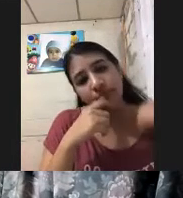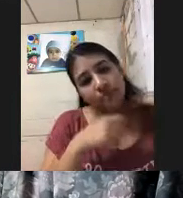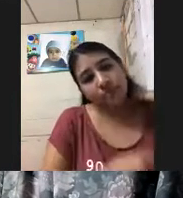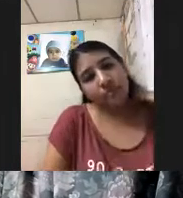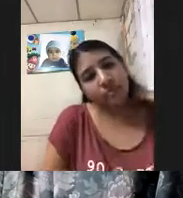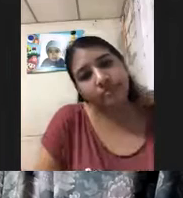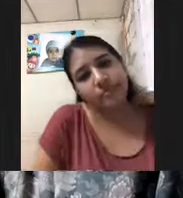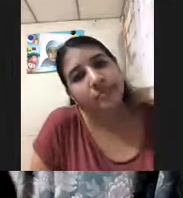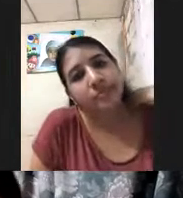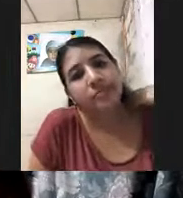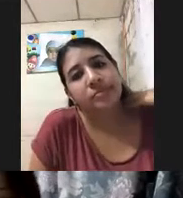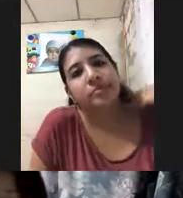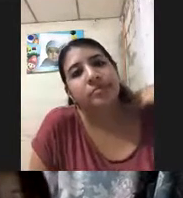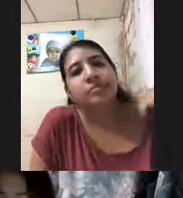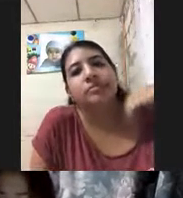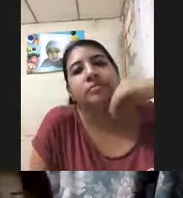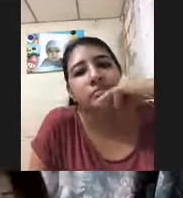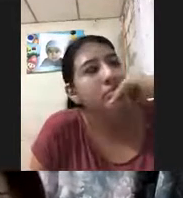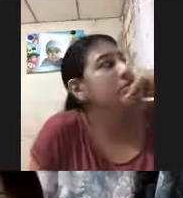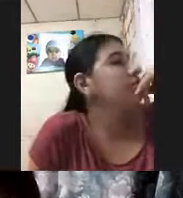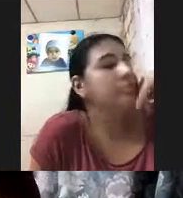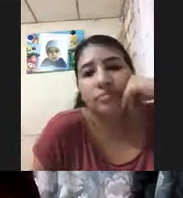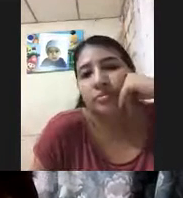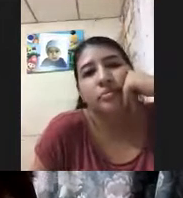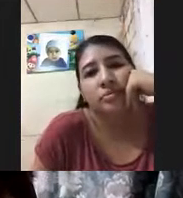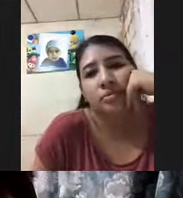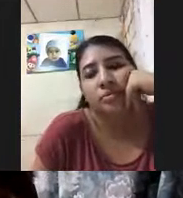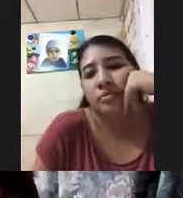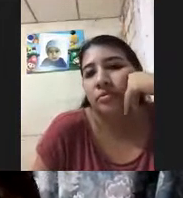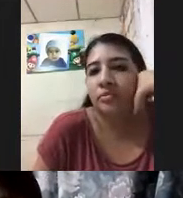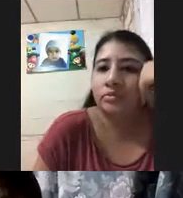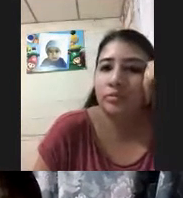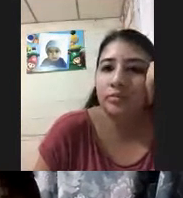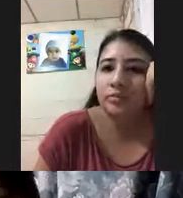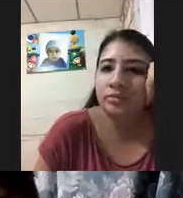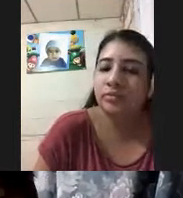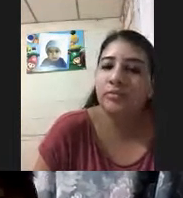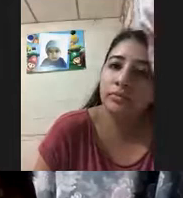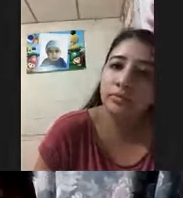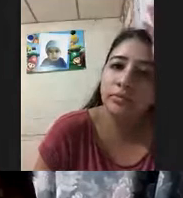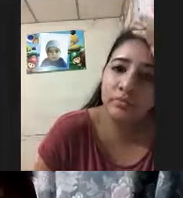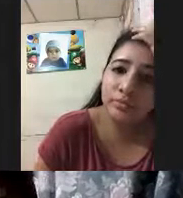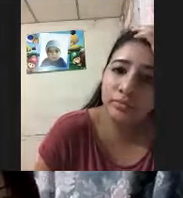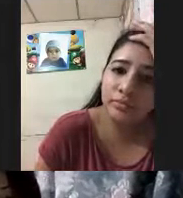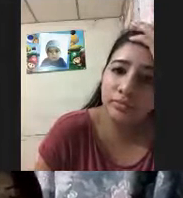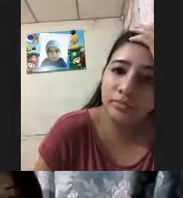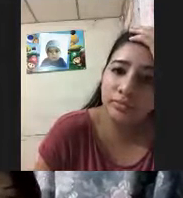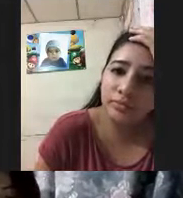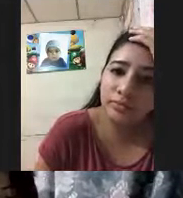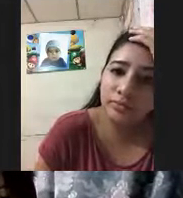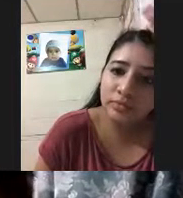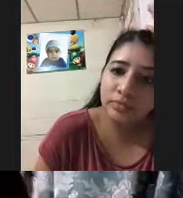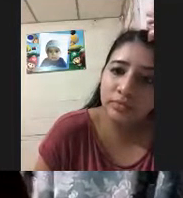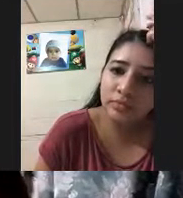Carlos Bautista? Oh, no, today I don't went to airport. Oh, okay, okay, listen, perfect, perfect, nice.